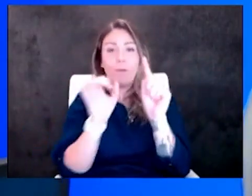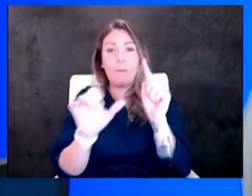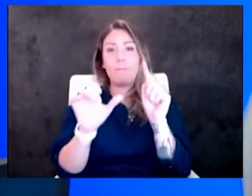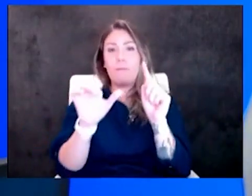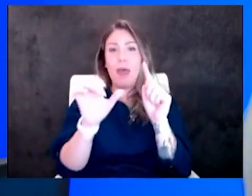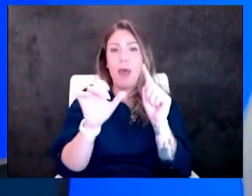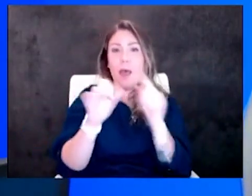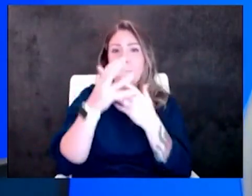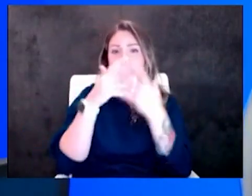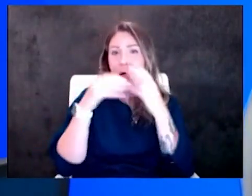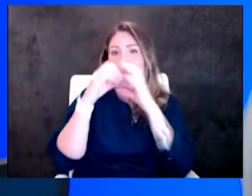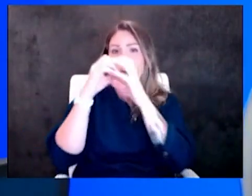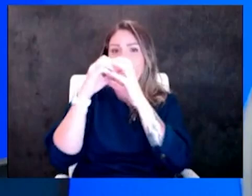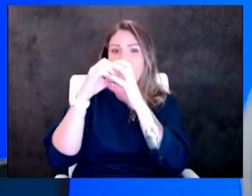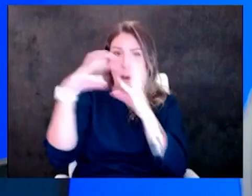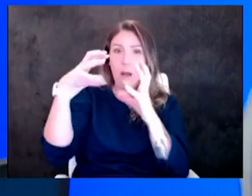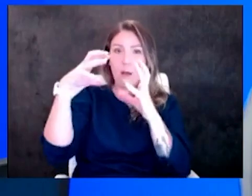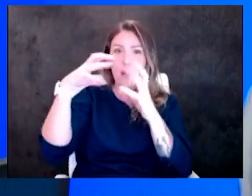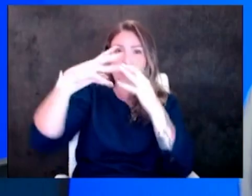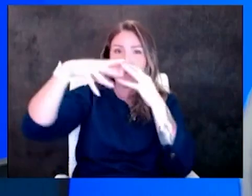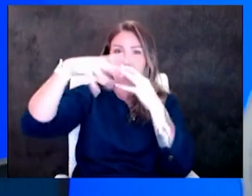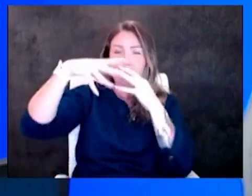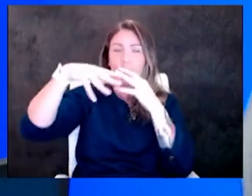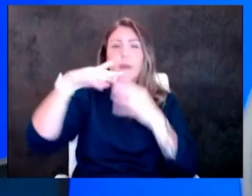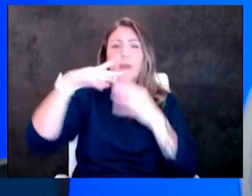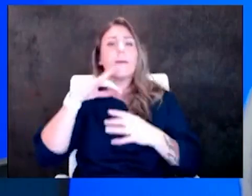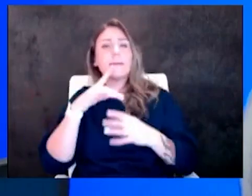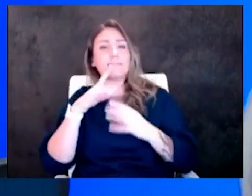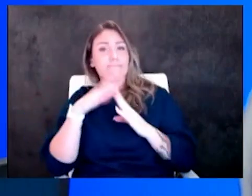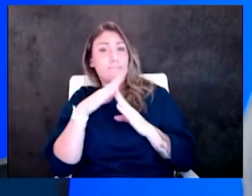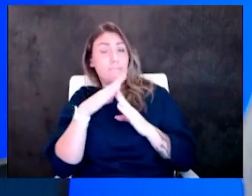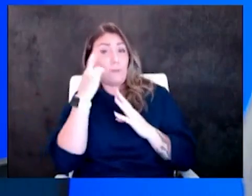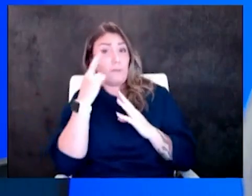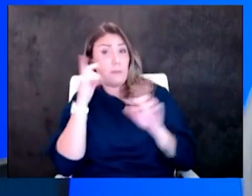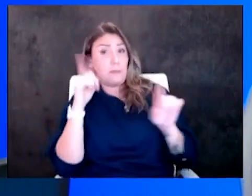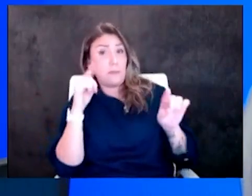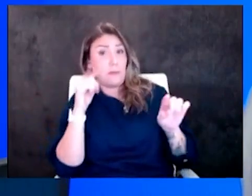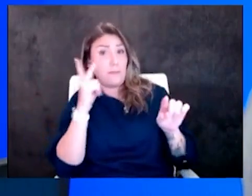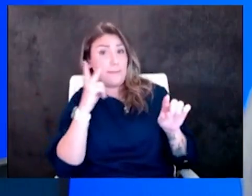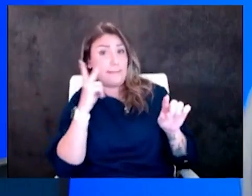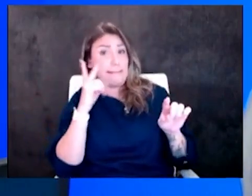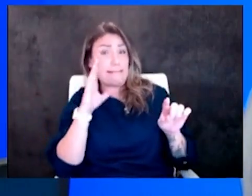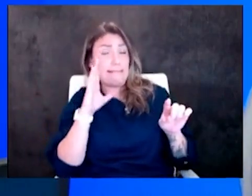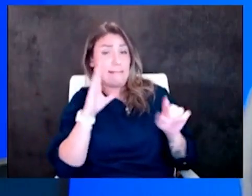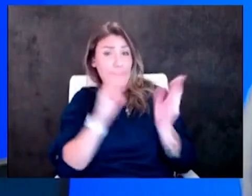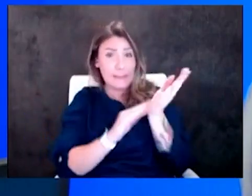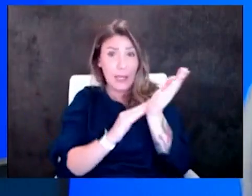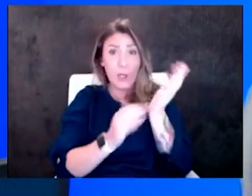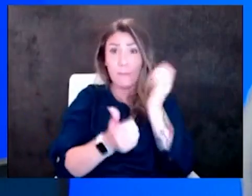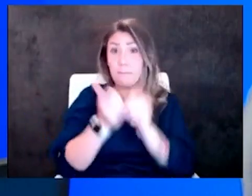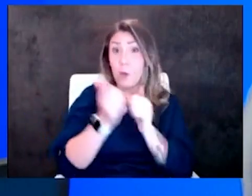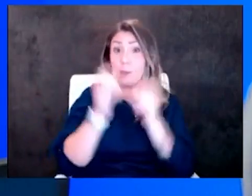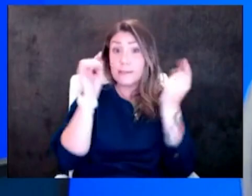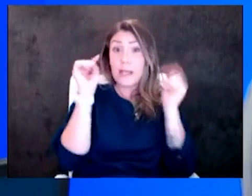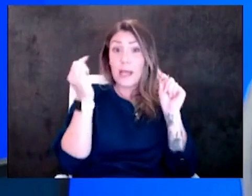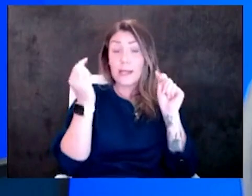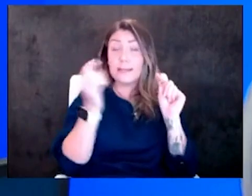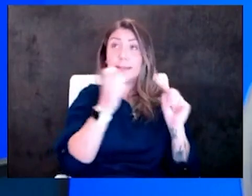is one of the top reasons that people go to see their doctor. And the vast majority of these headaches we don't have